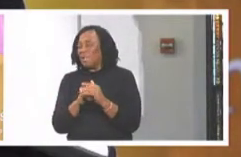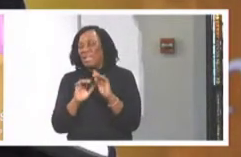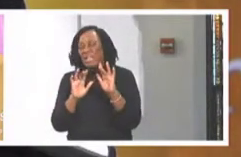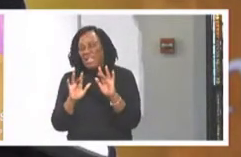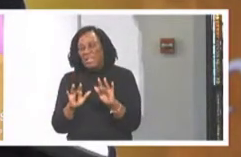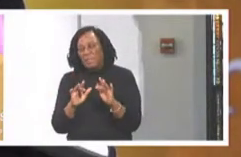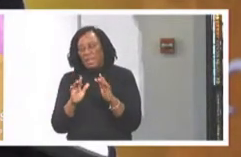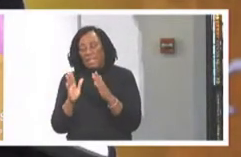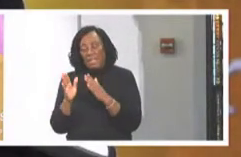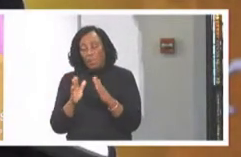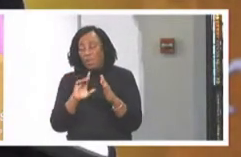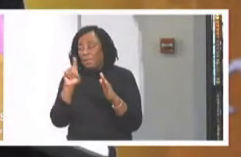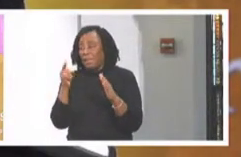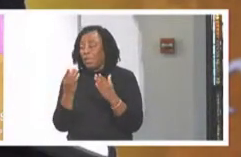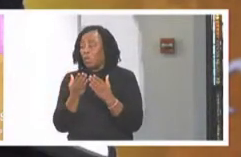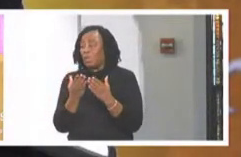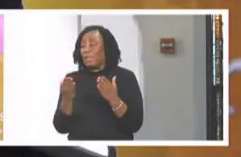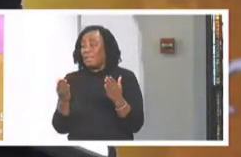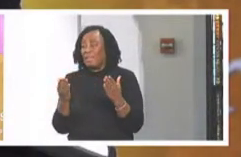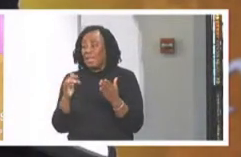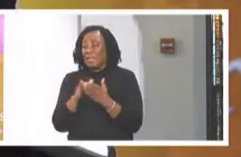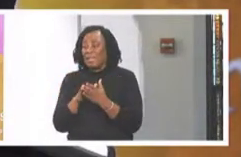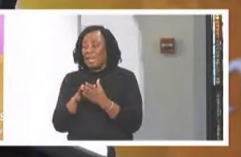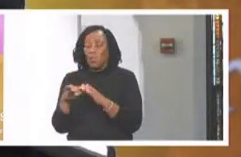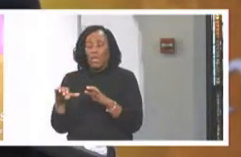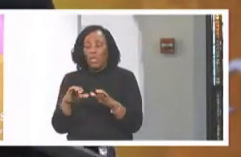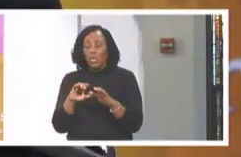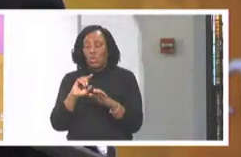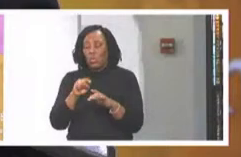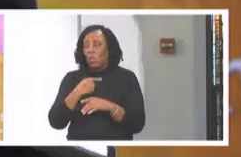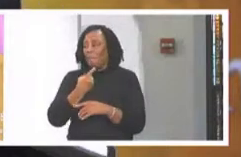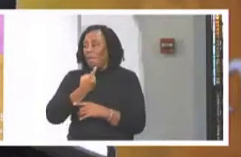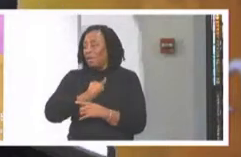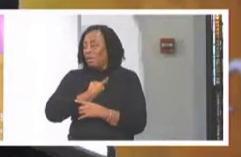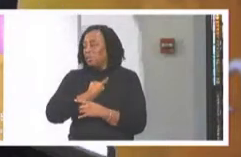plan only the things that we can do by ourselves.